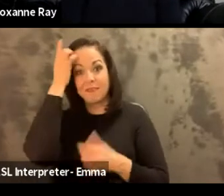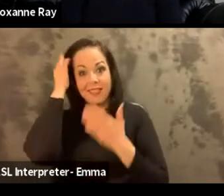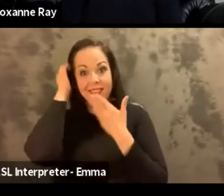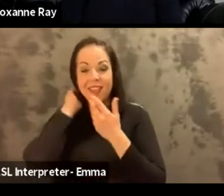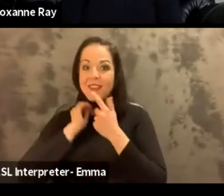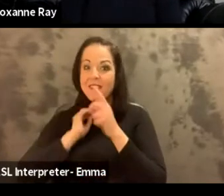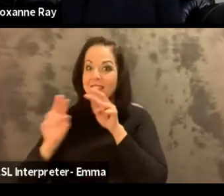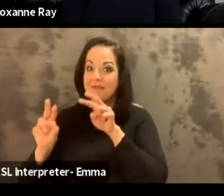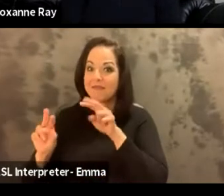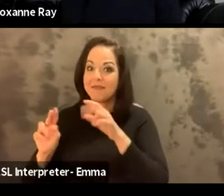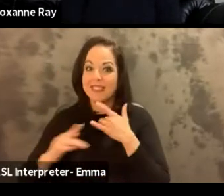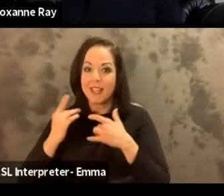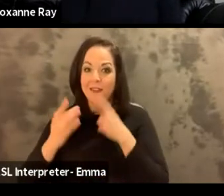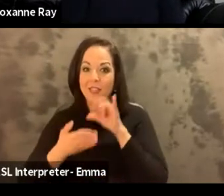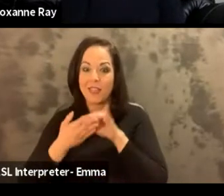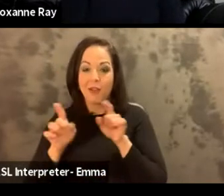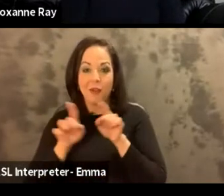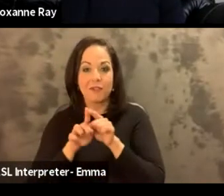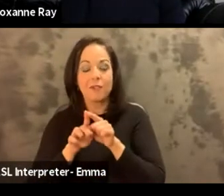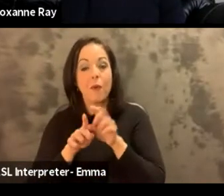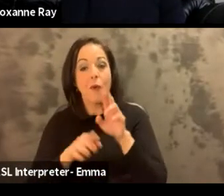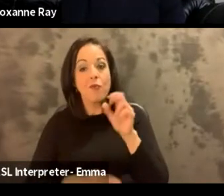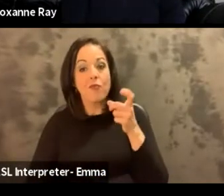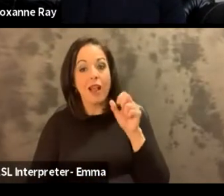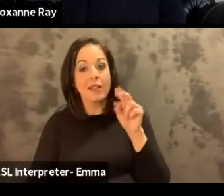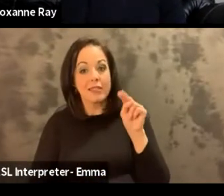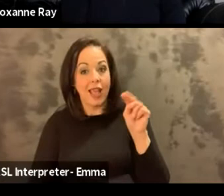too. Roxanne.